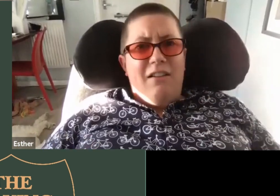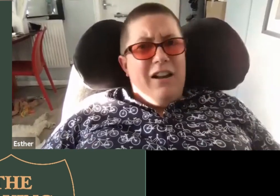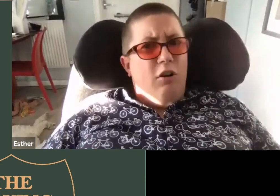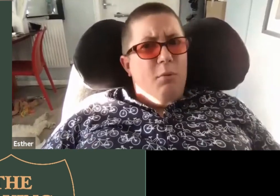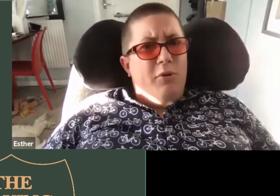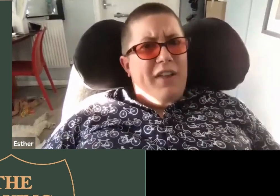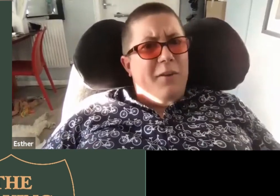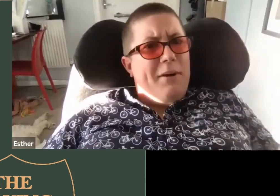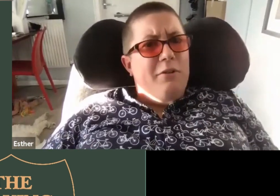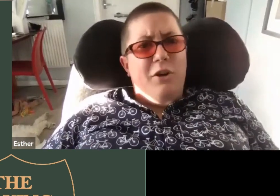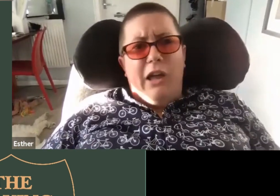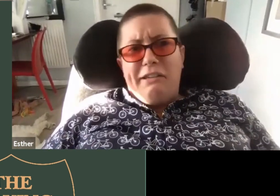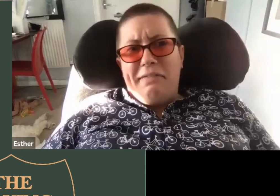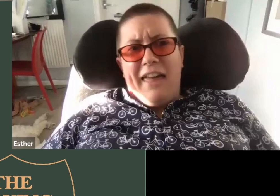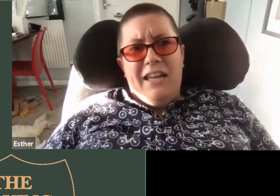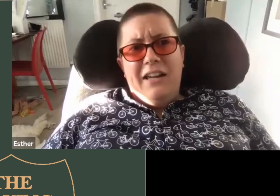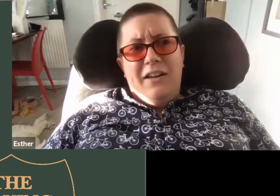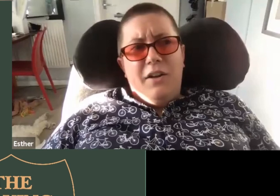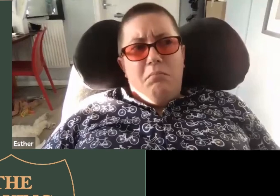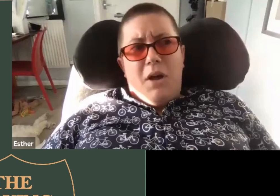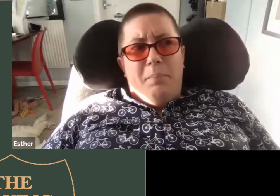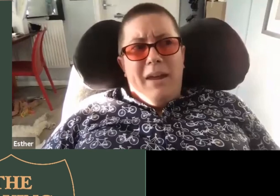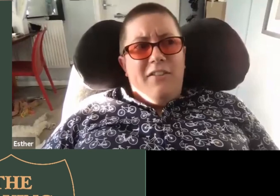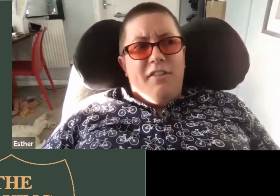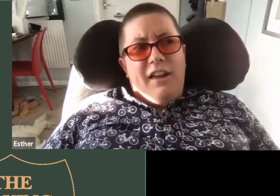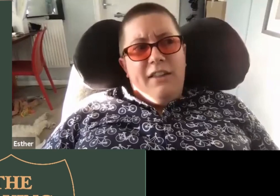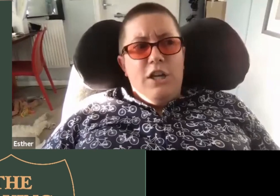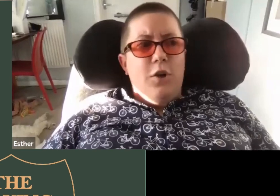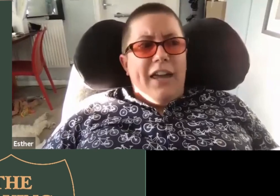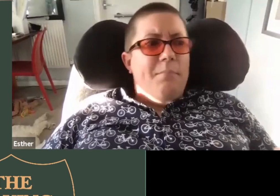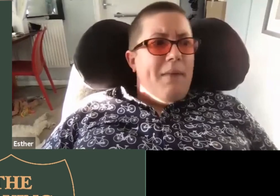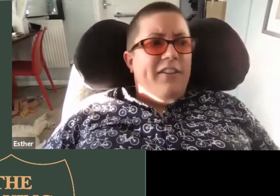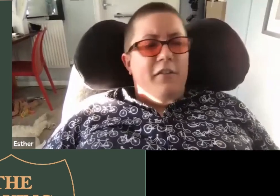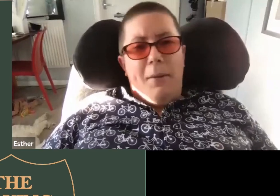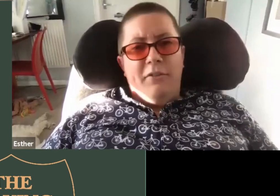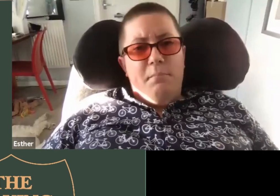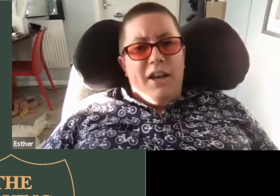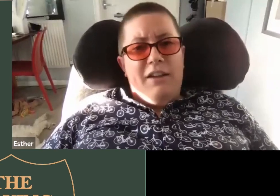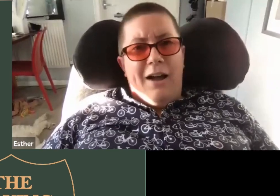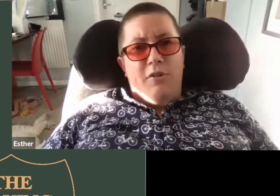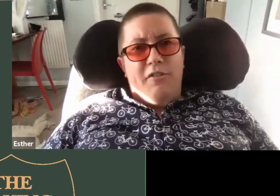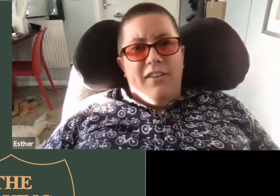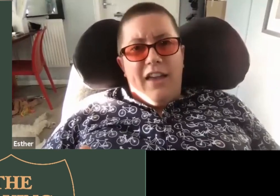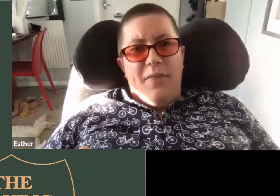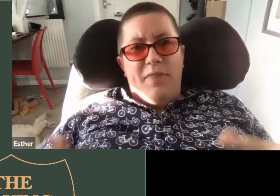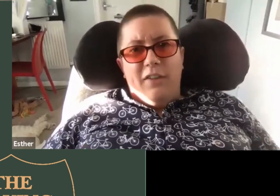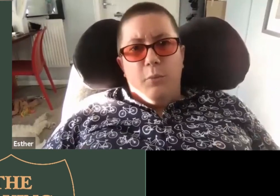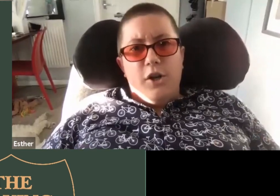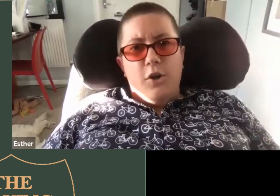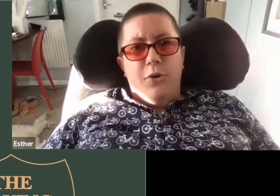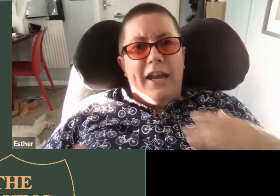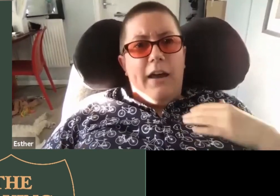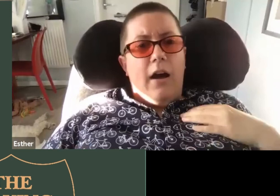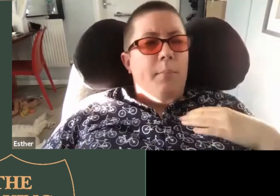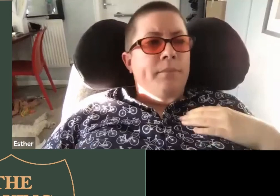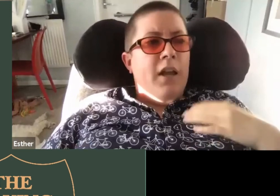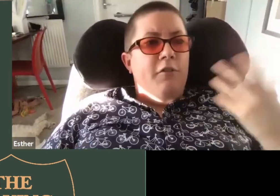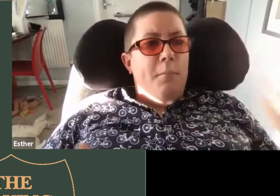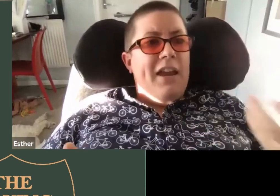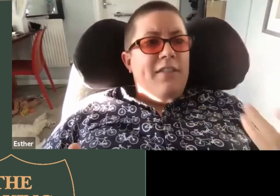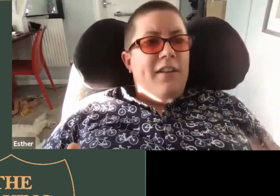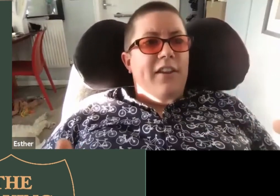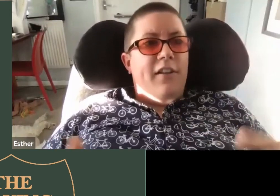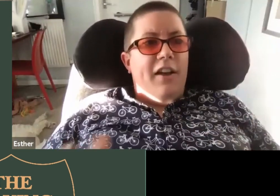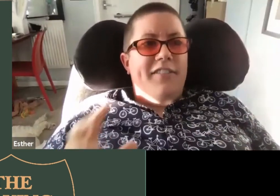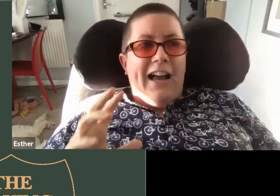can say really horrible things about you, like they appear to think that you get massive amounts of money out of this and that's why you're doing it. For